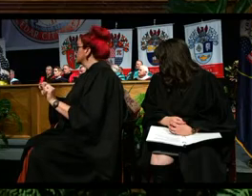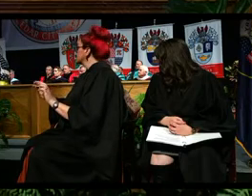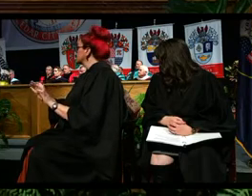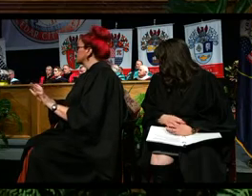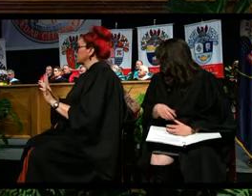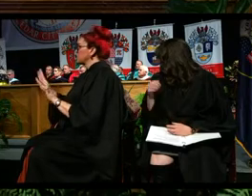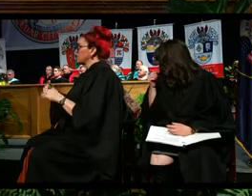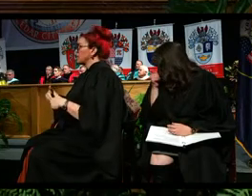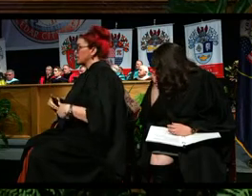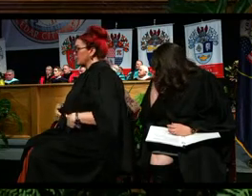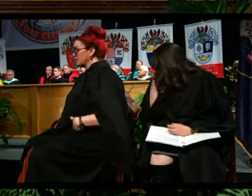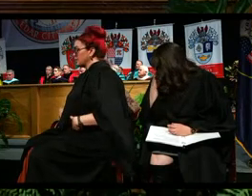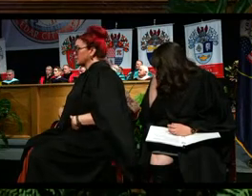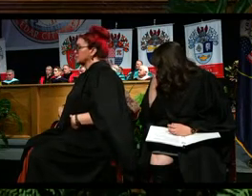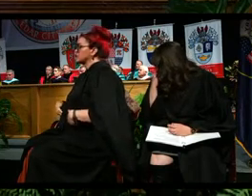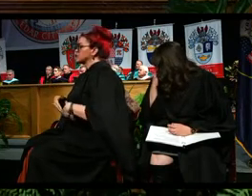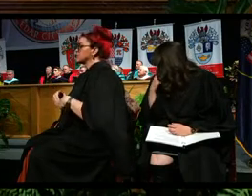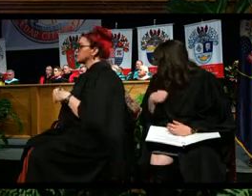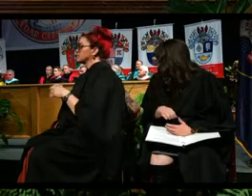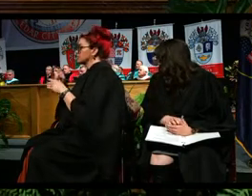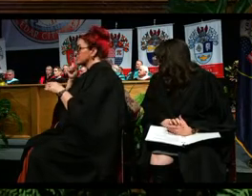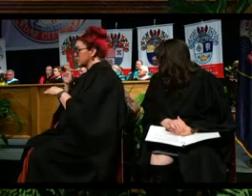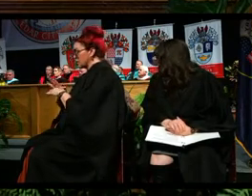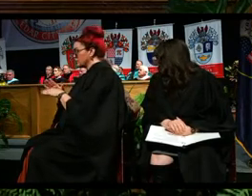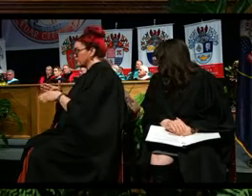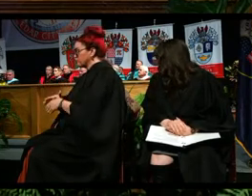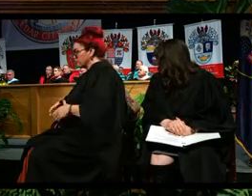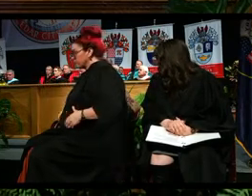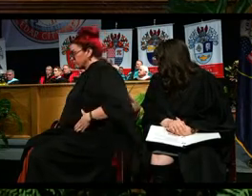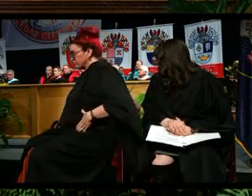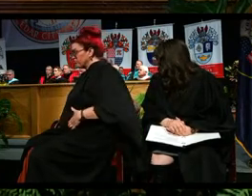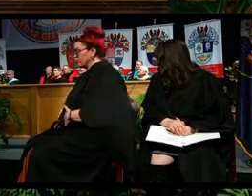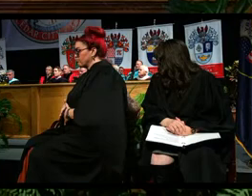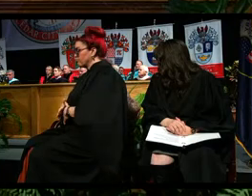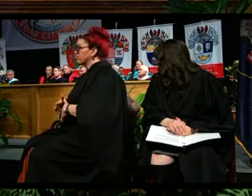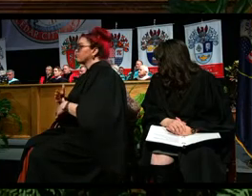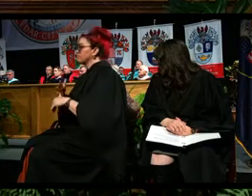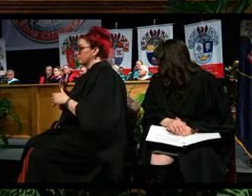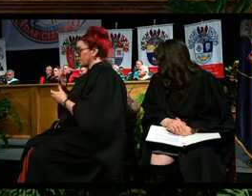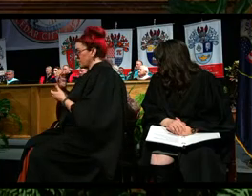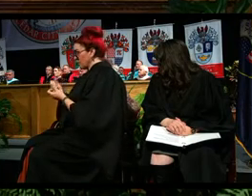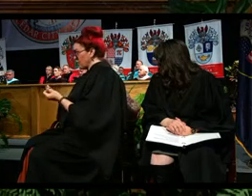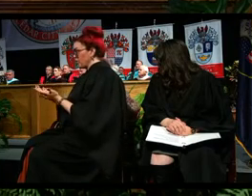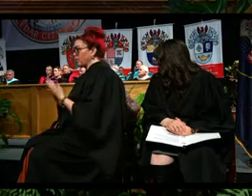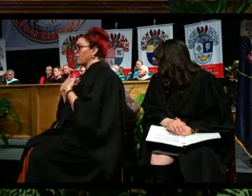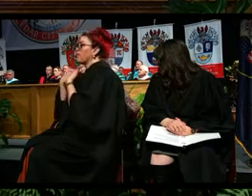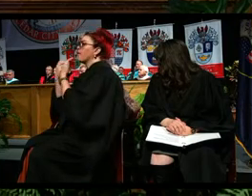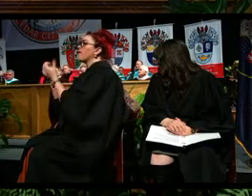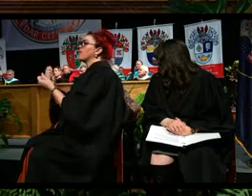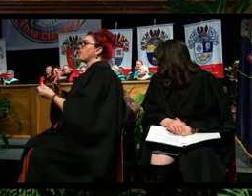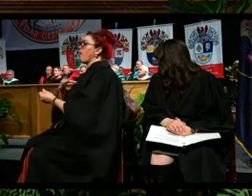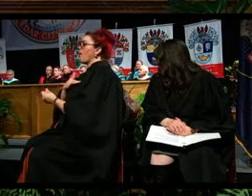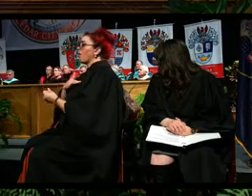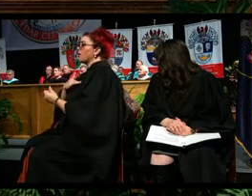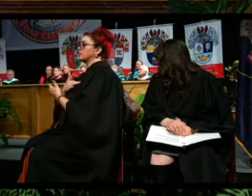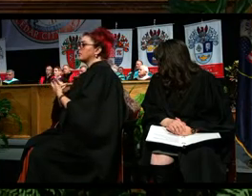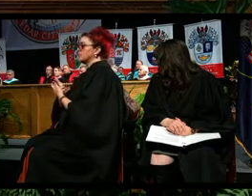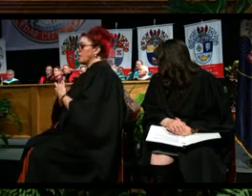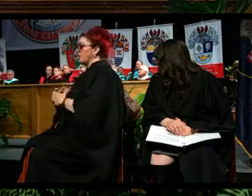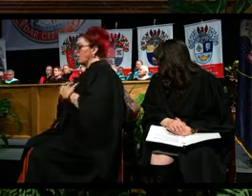her hips, her loin, everything will be healthy. Her heart, her